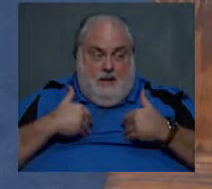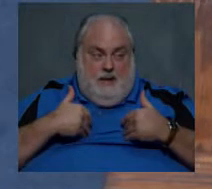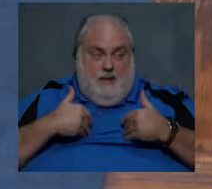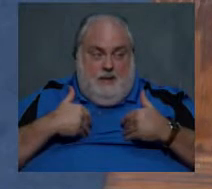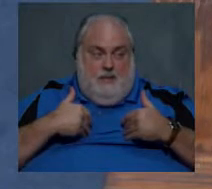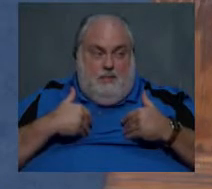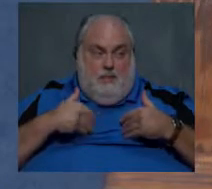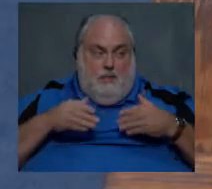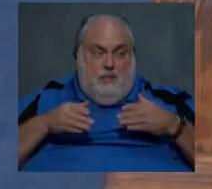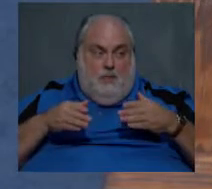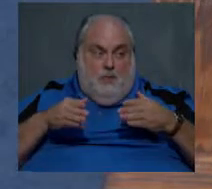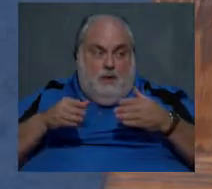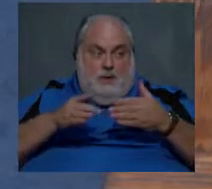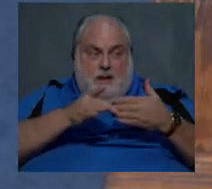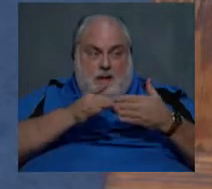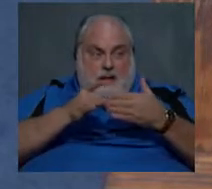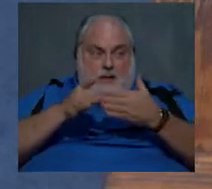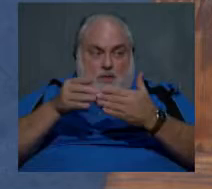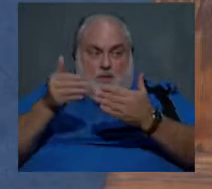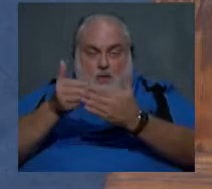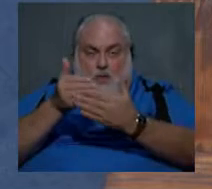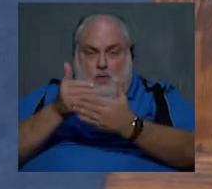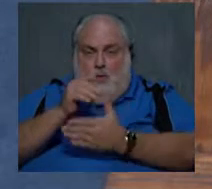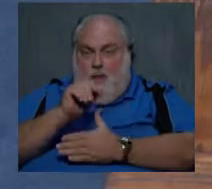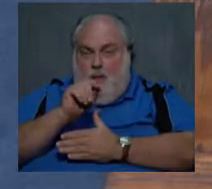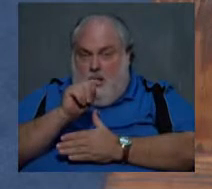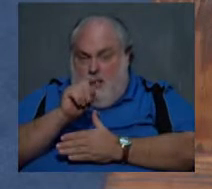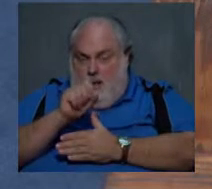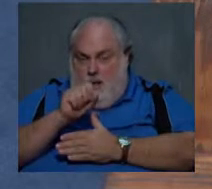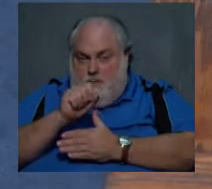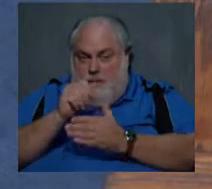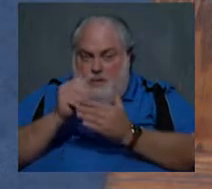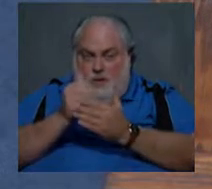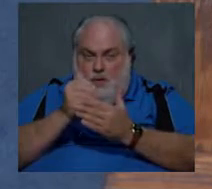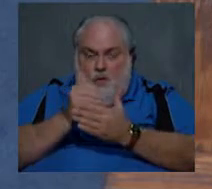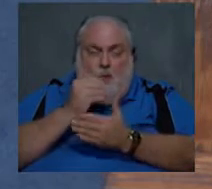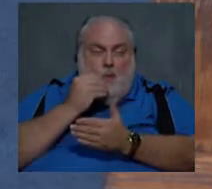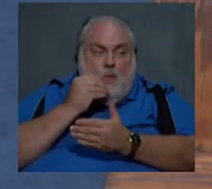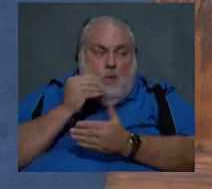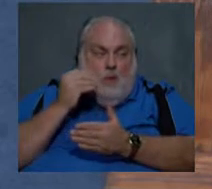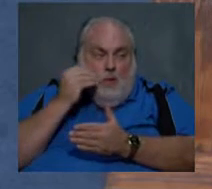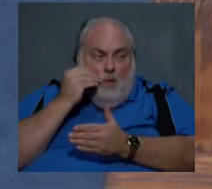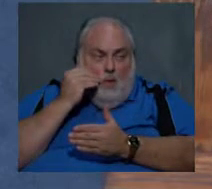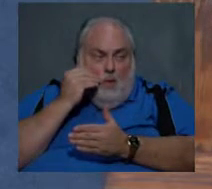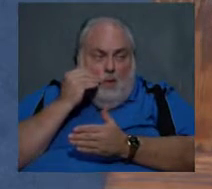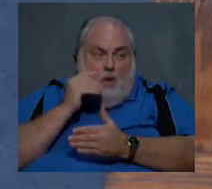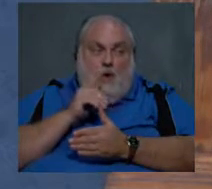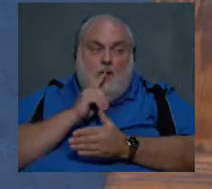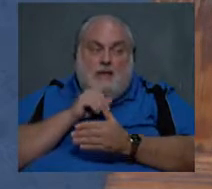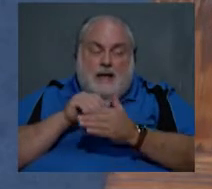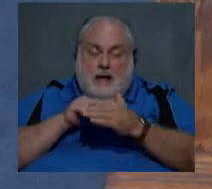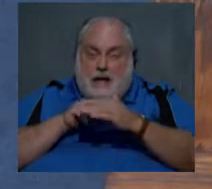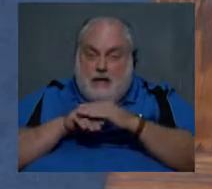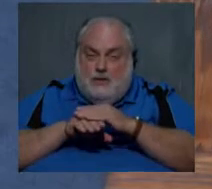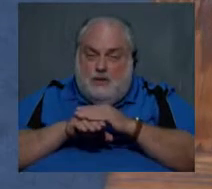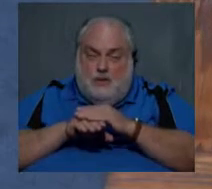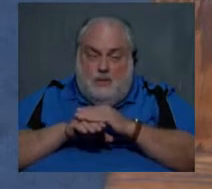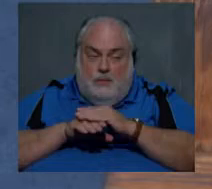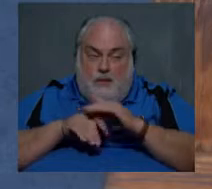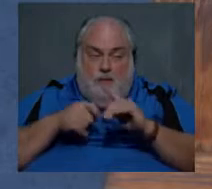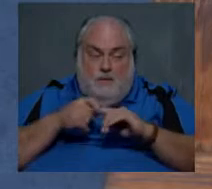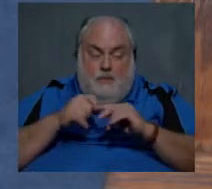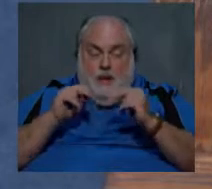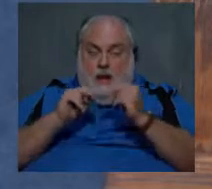lead to the new lots and the new houses. Are the entrances going to be from